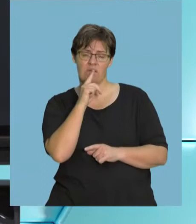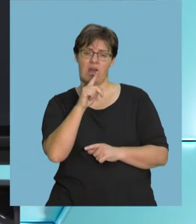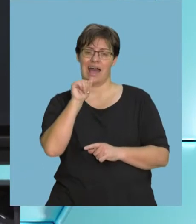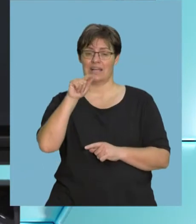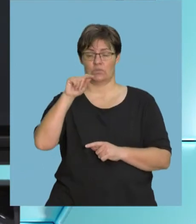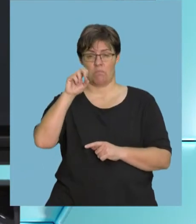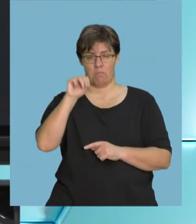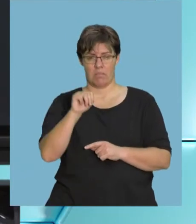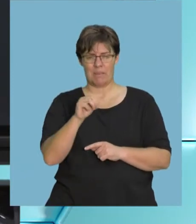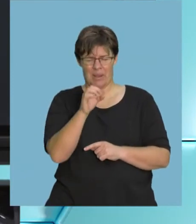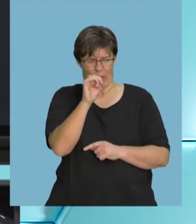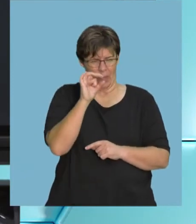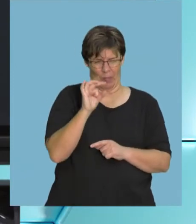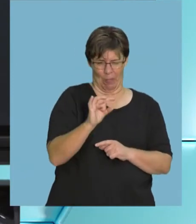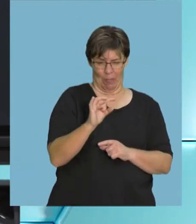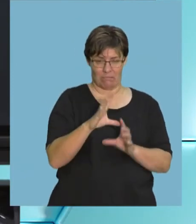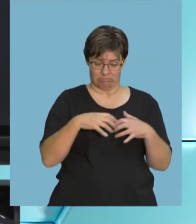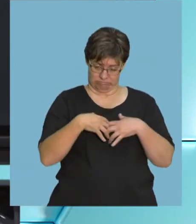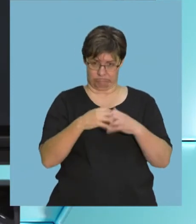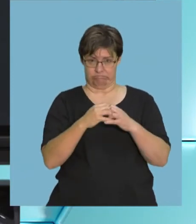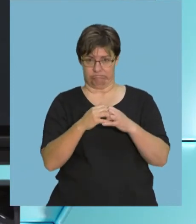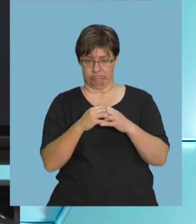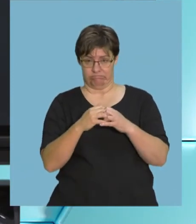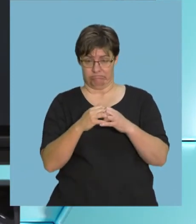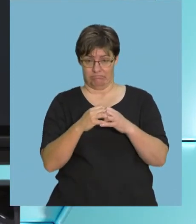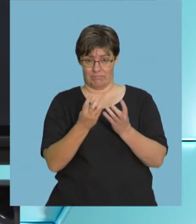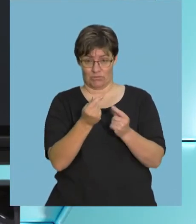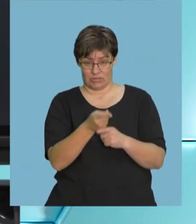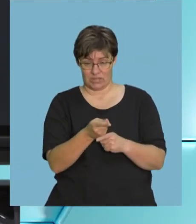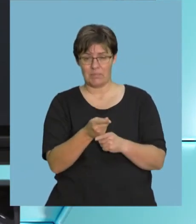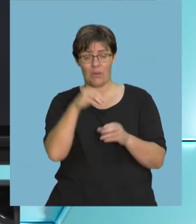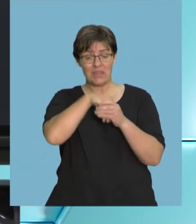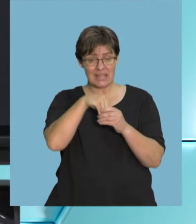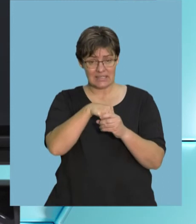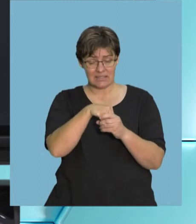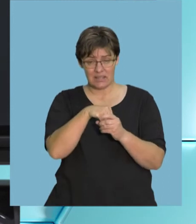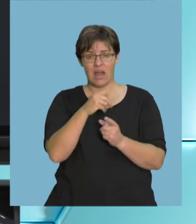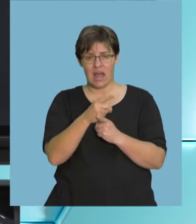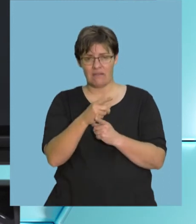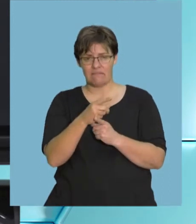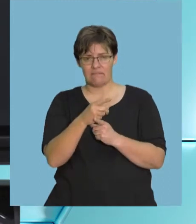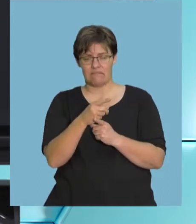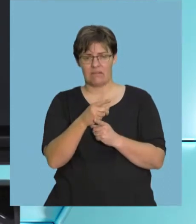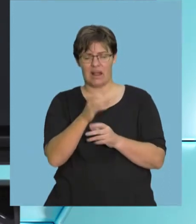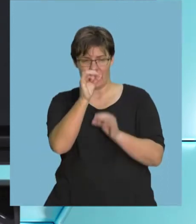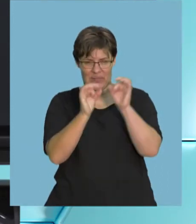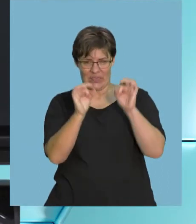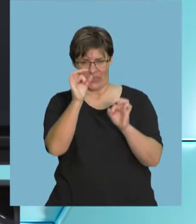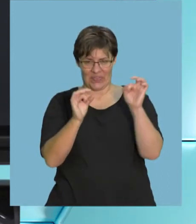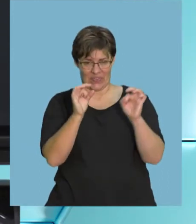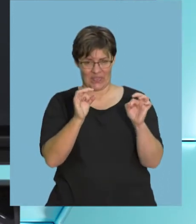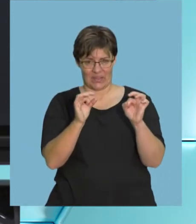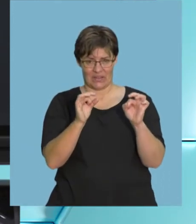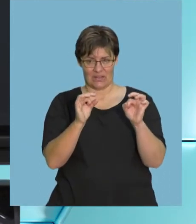about an atom, we're talking about the smallest particle that makes up matter. But within an atom, there are what we call subatomic